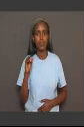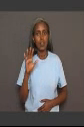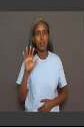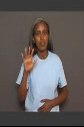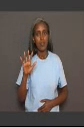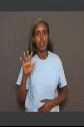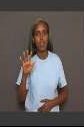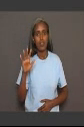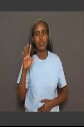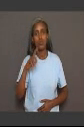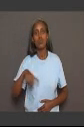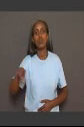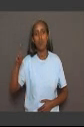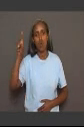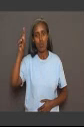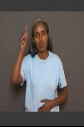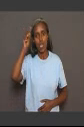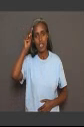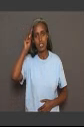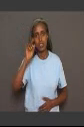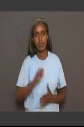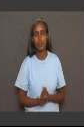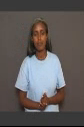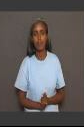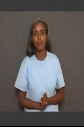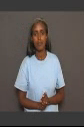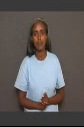5 to the power of x.